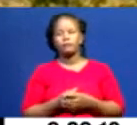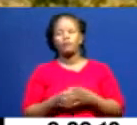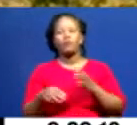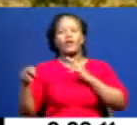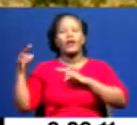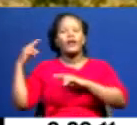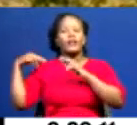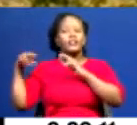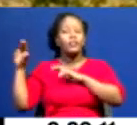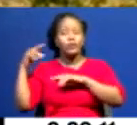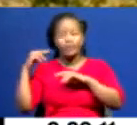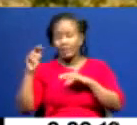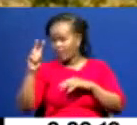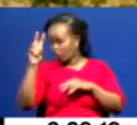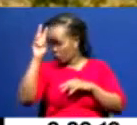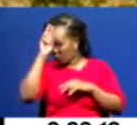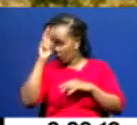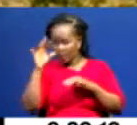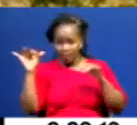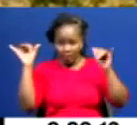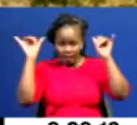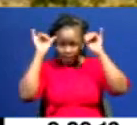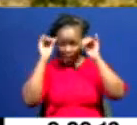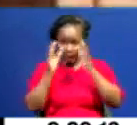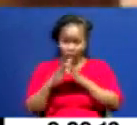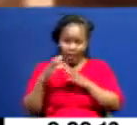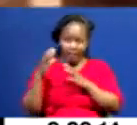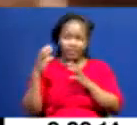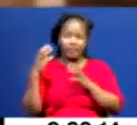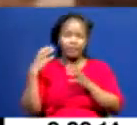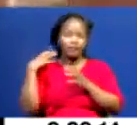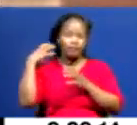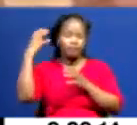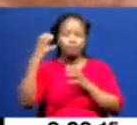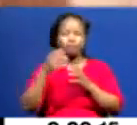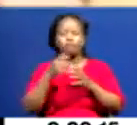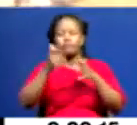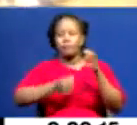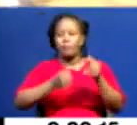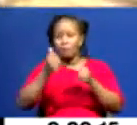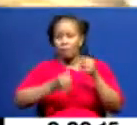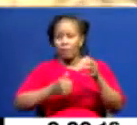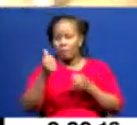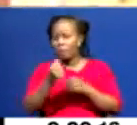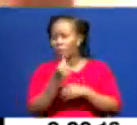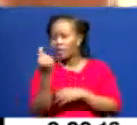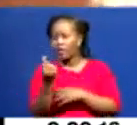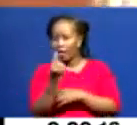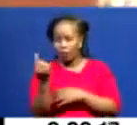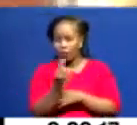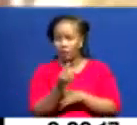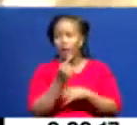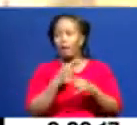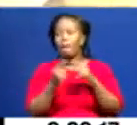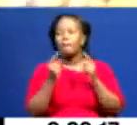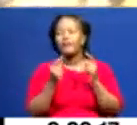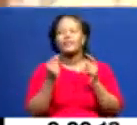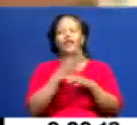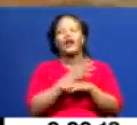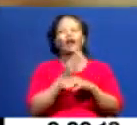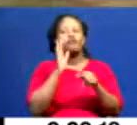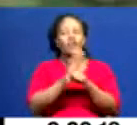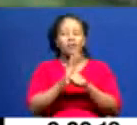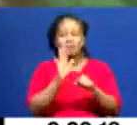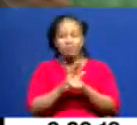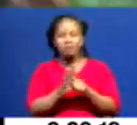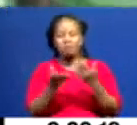Historically, cow, goat and camel milk have dominated the milk market. But with the growth of health-conscious consumers,